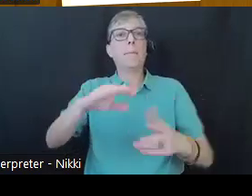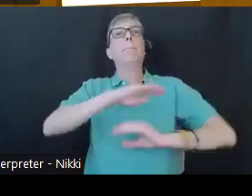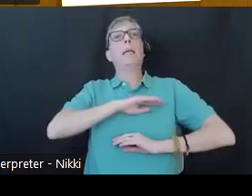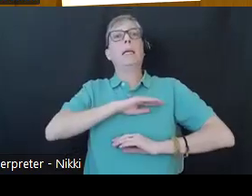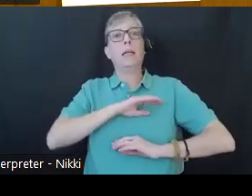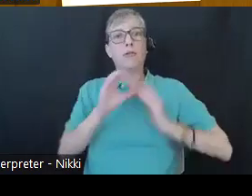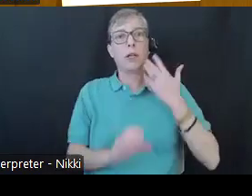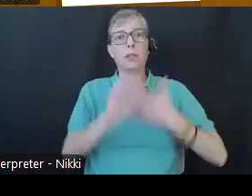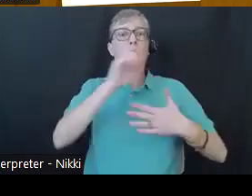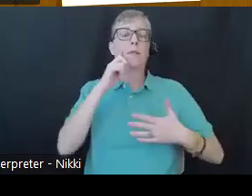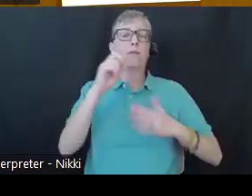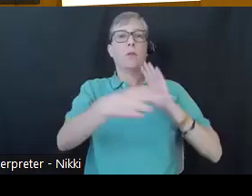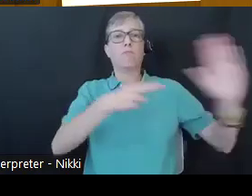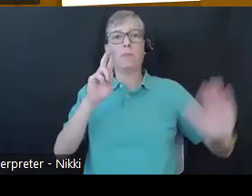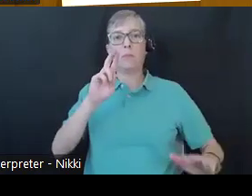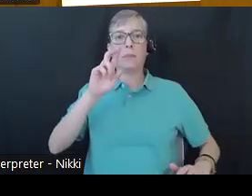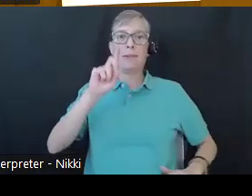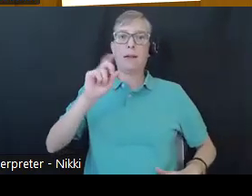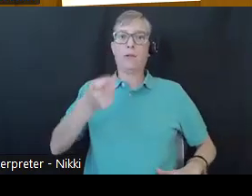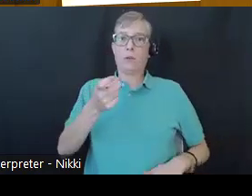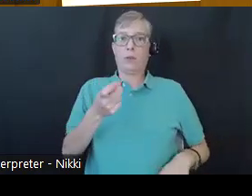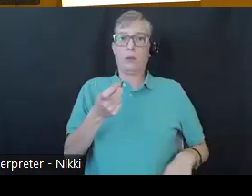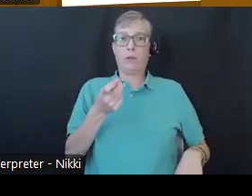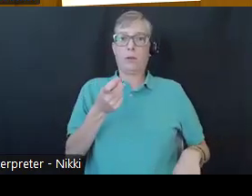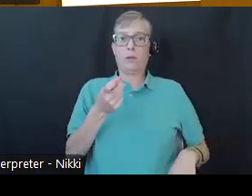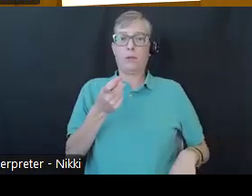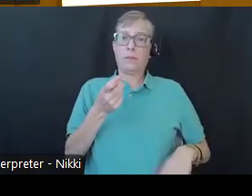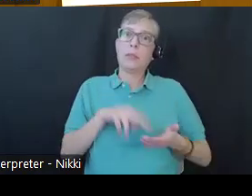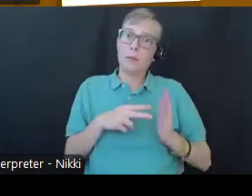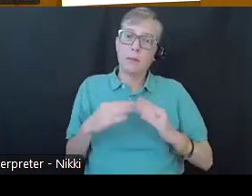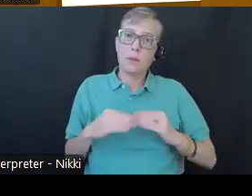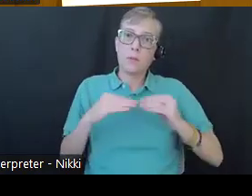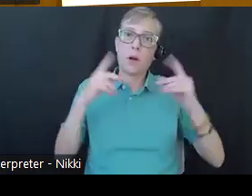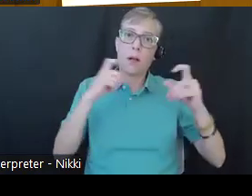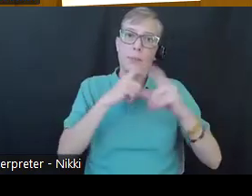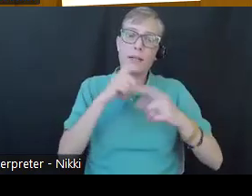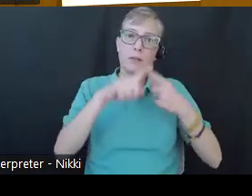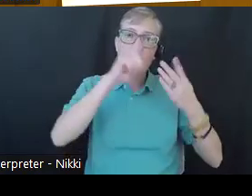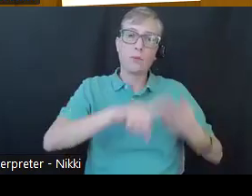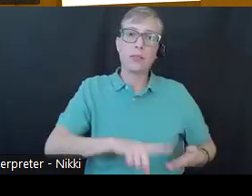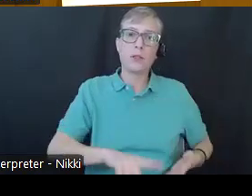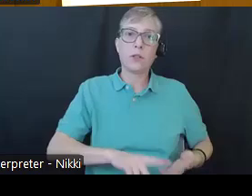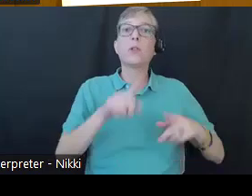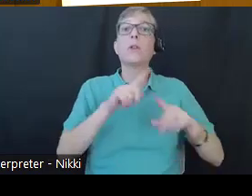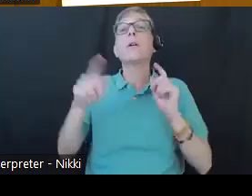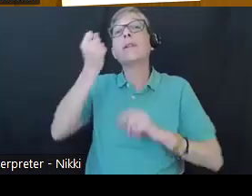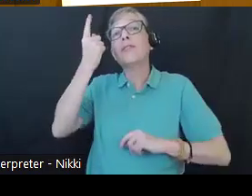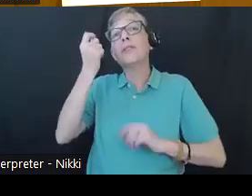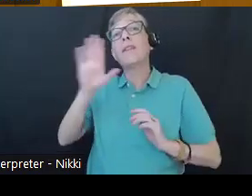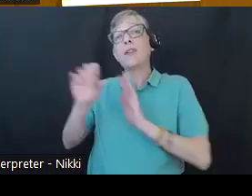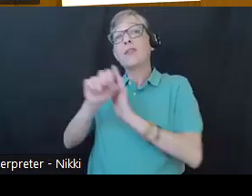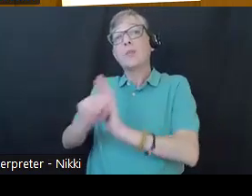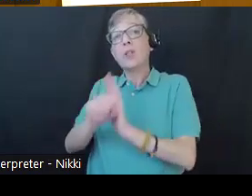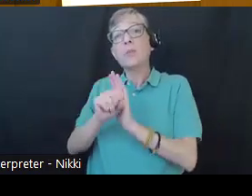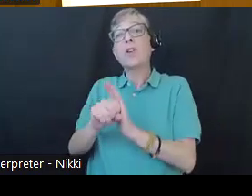all of this research really complicated. But the bottom line is a lot of these symptoms are distressing enough that you still got to just at least treat the